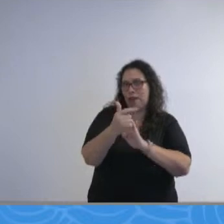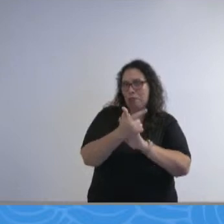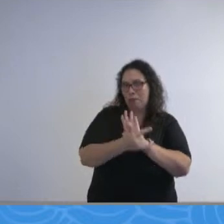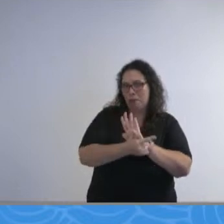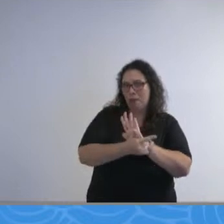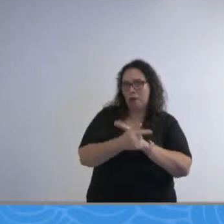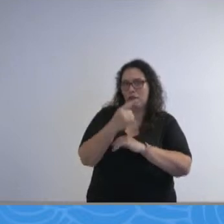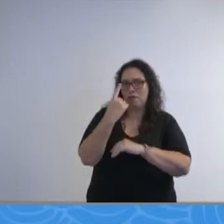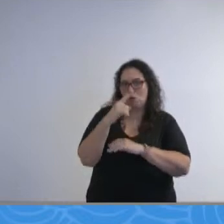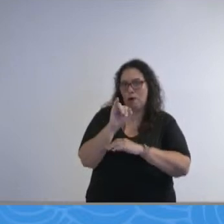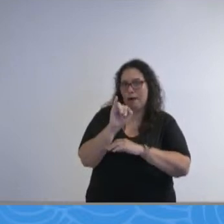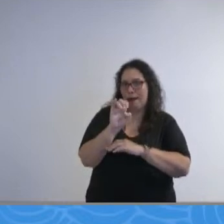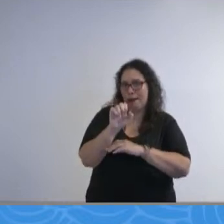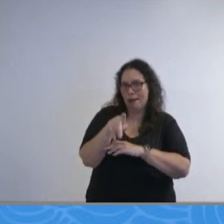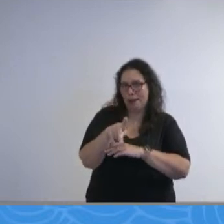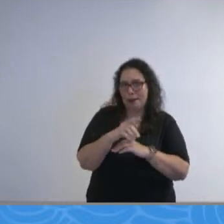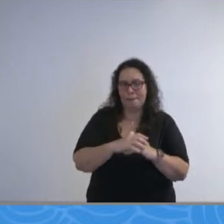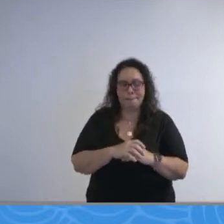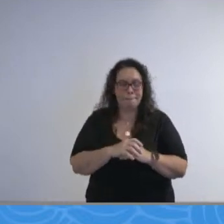different,